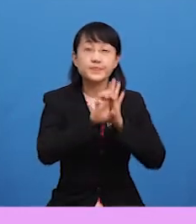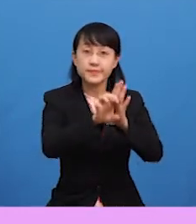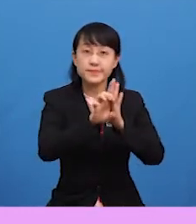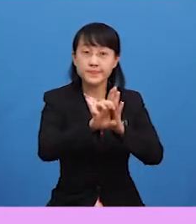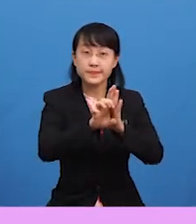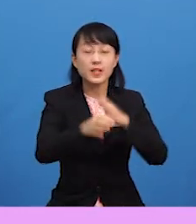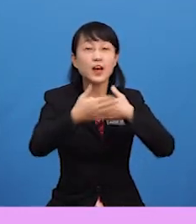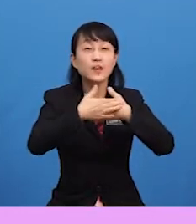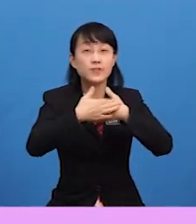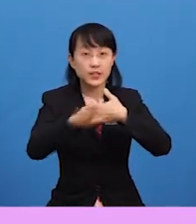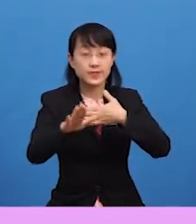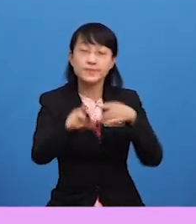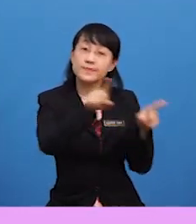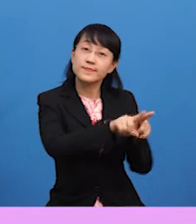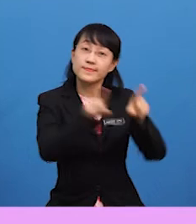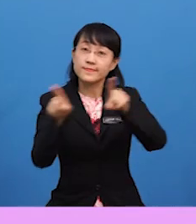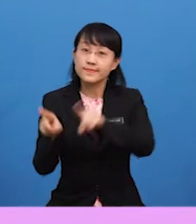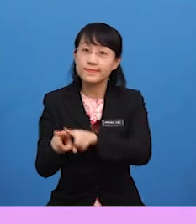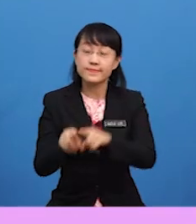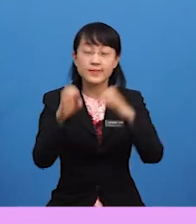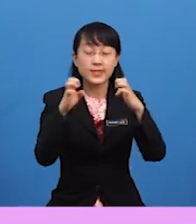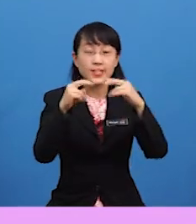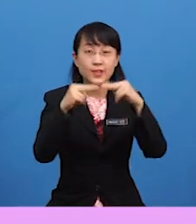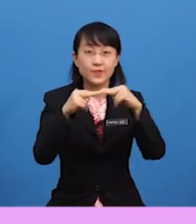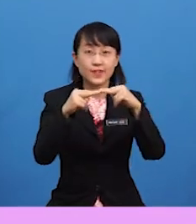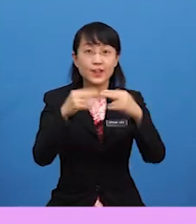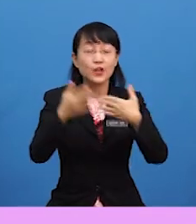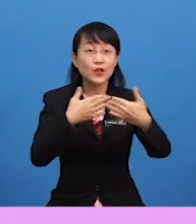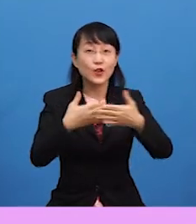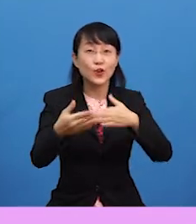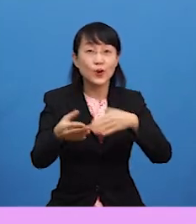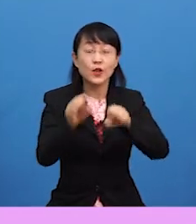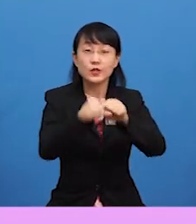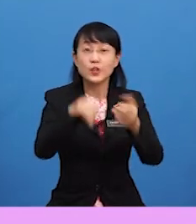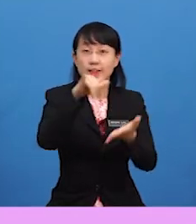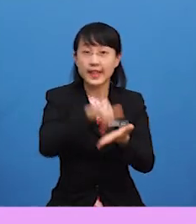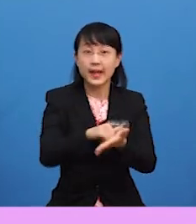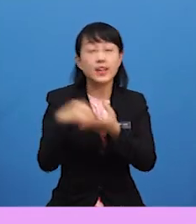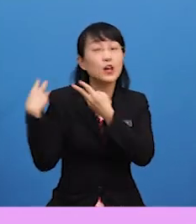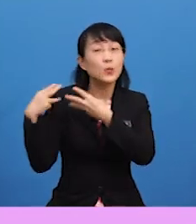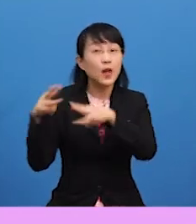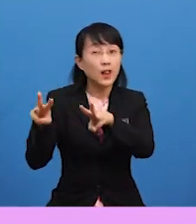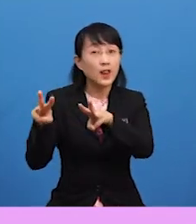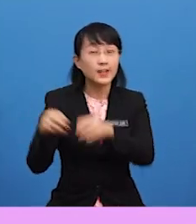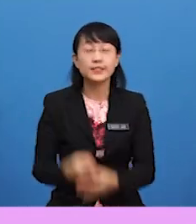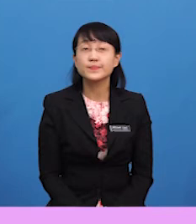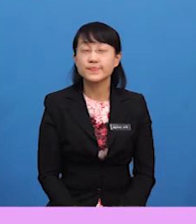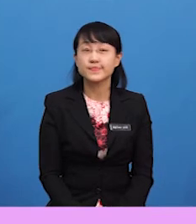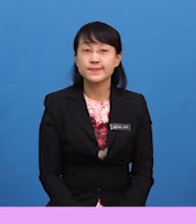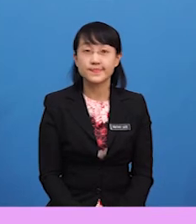after, as, even though, so that, and while.